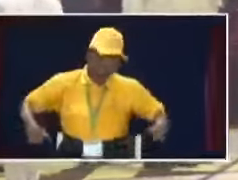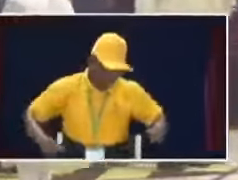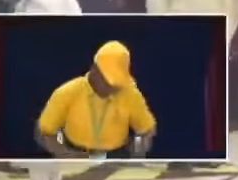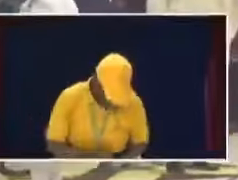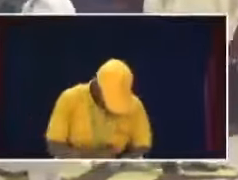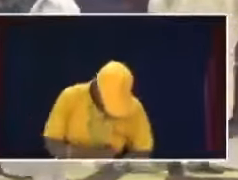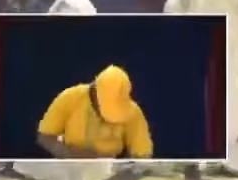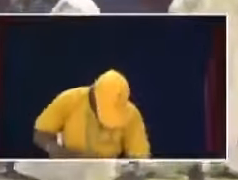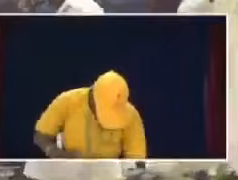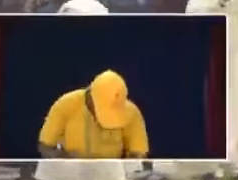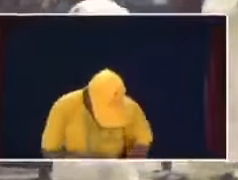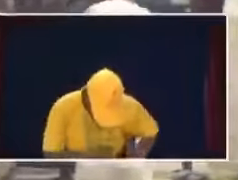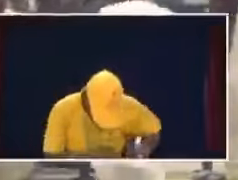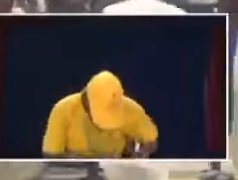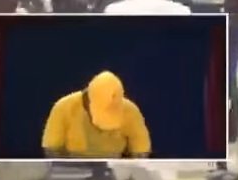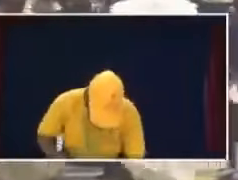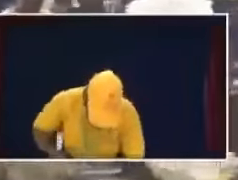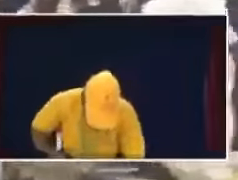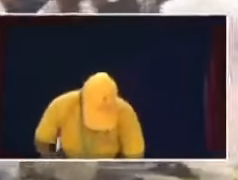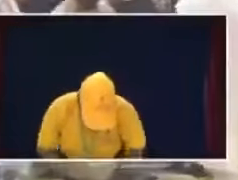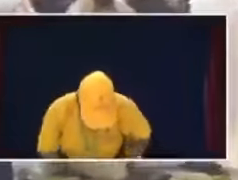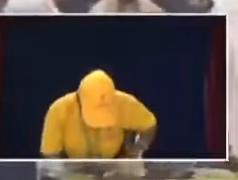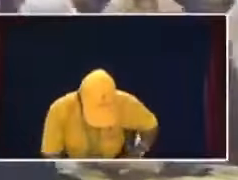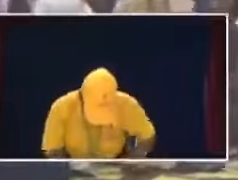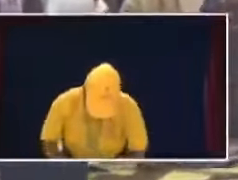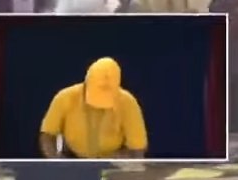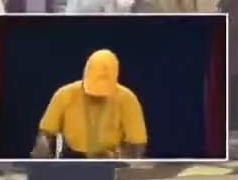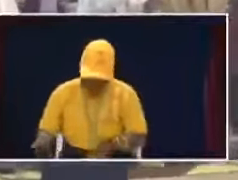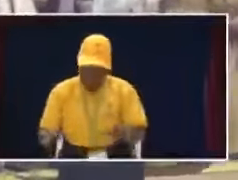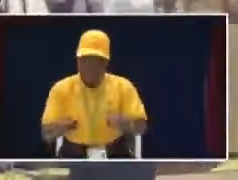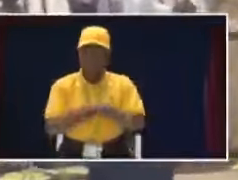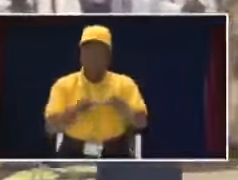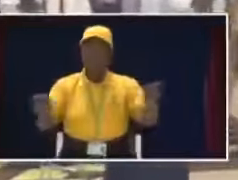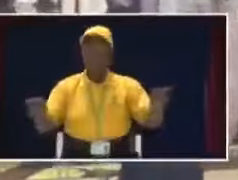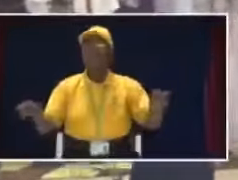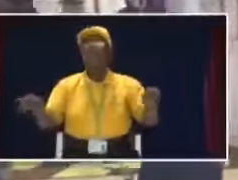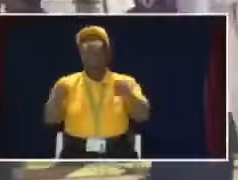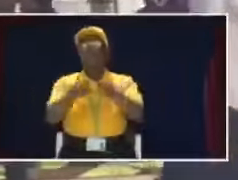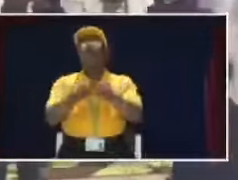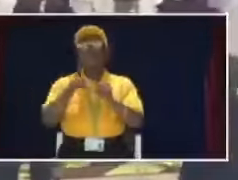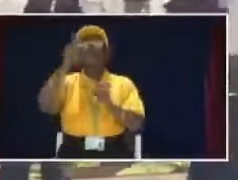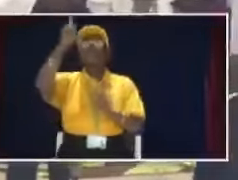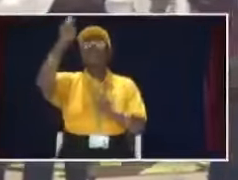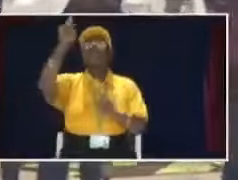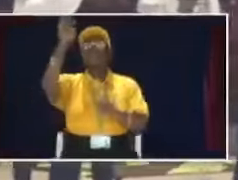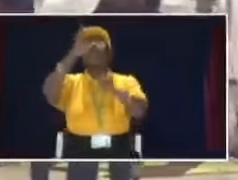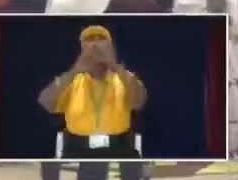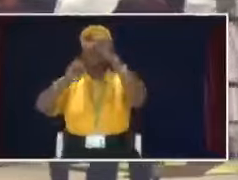Thank you.